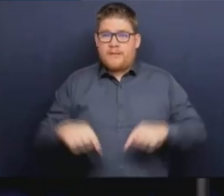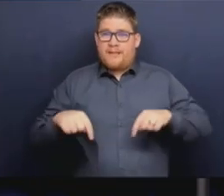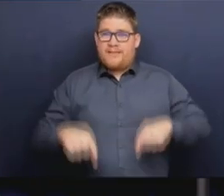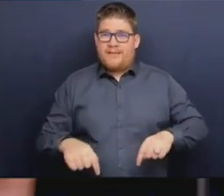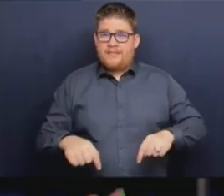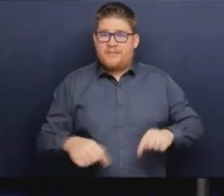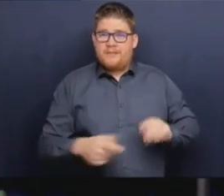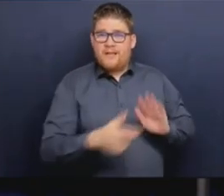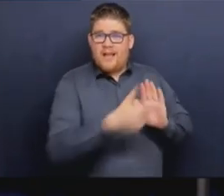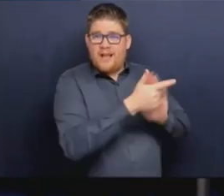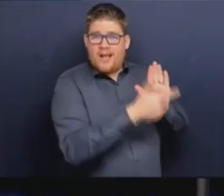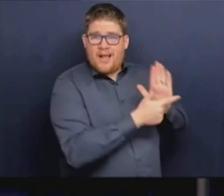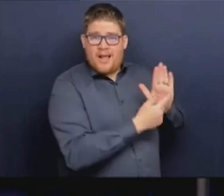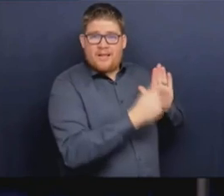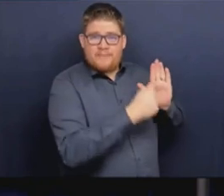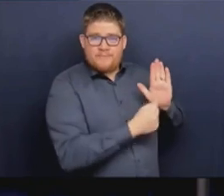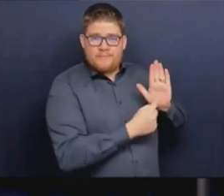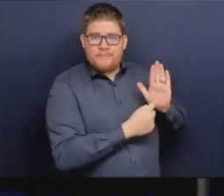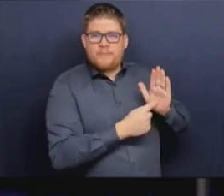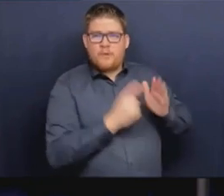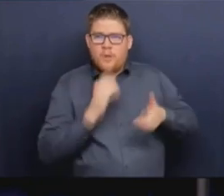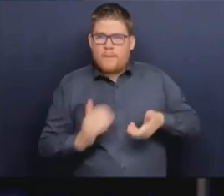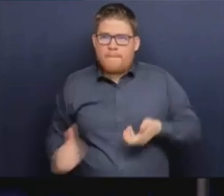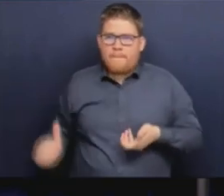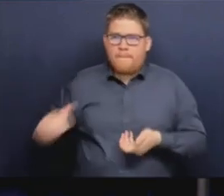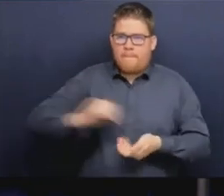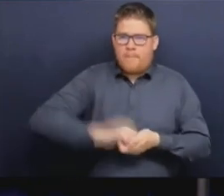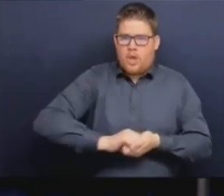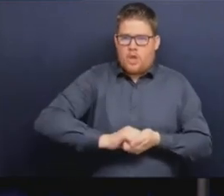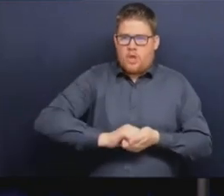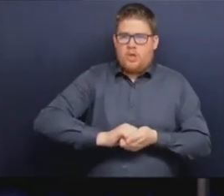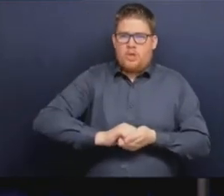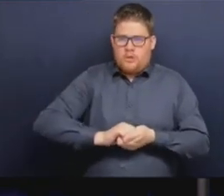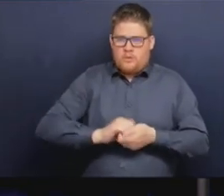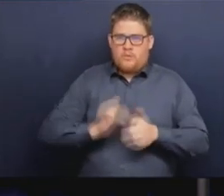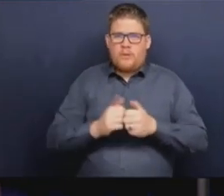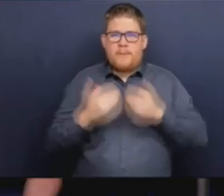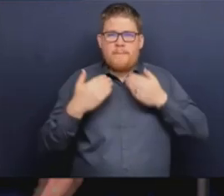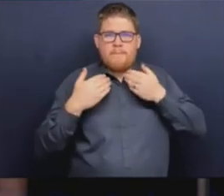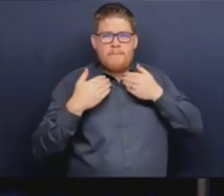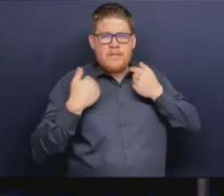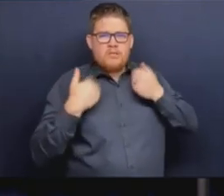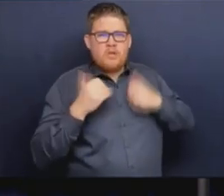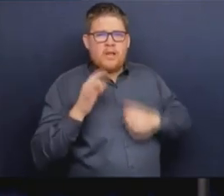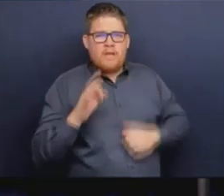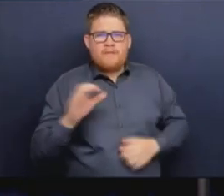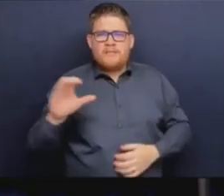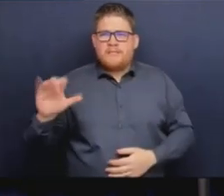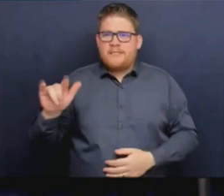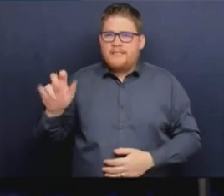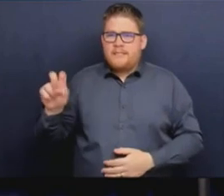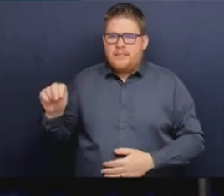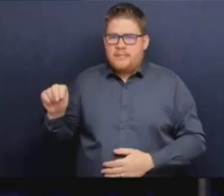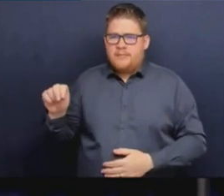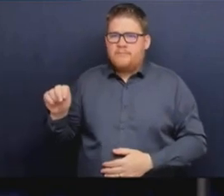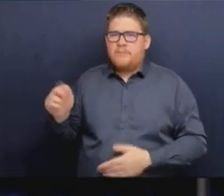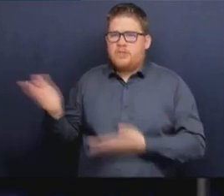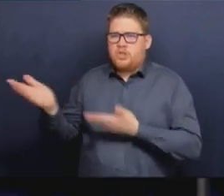partnership with our Ministry of Citizen Services. A big thank you to my friend, Minister of Citizen Services, Lisa